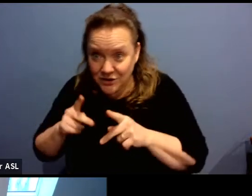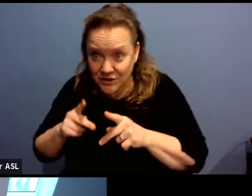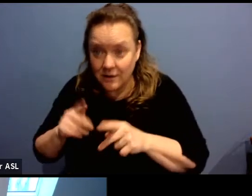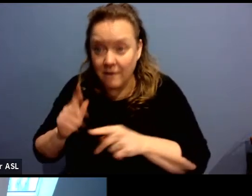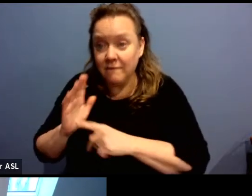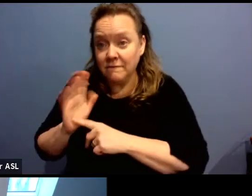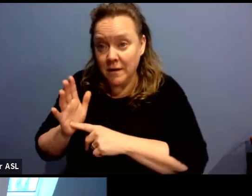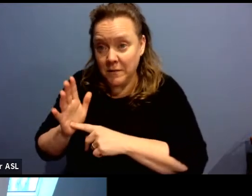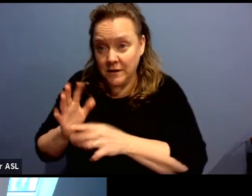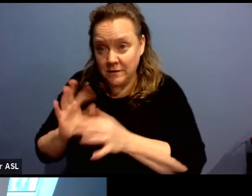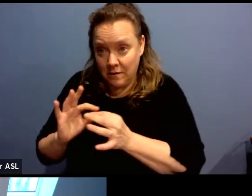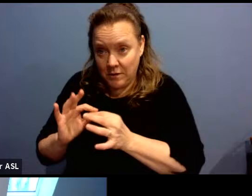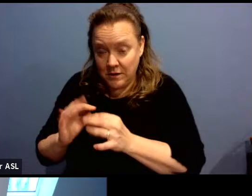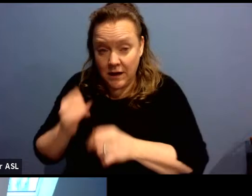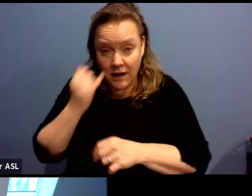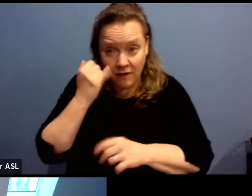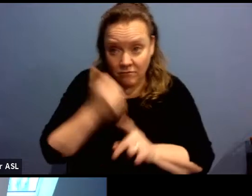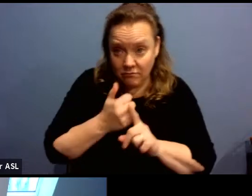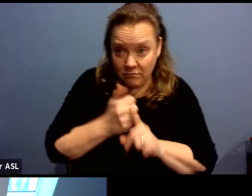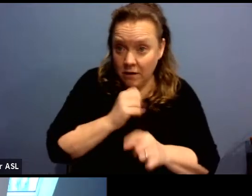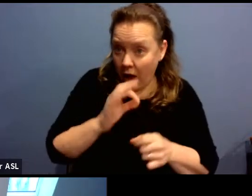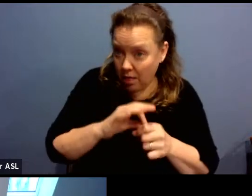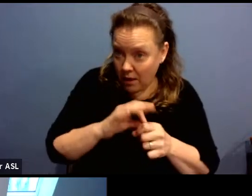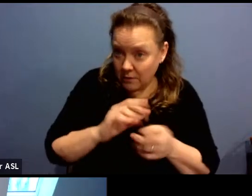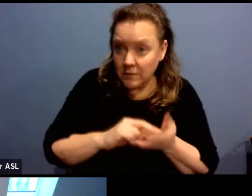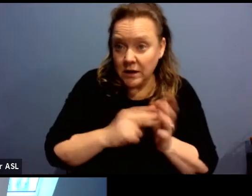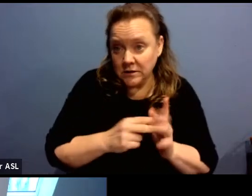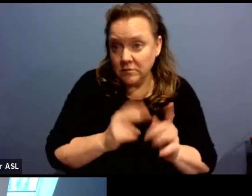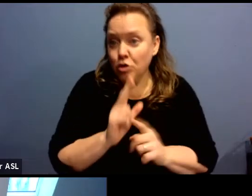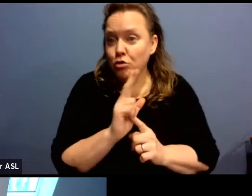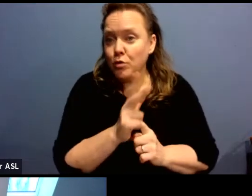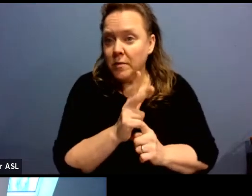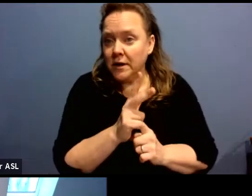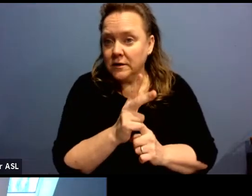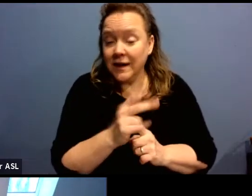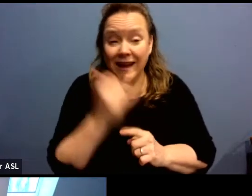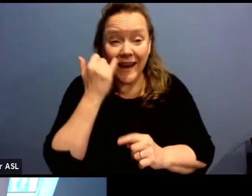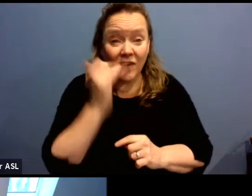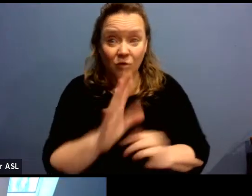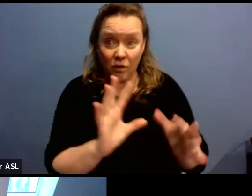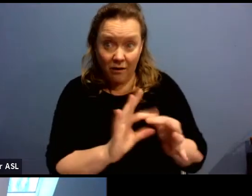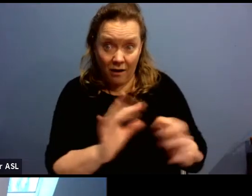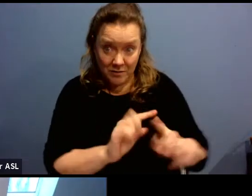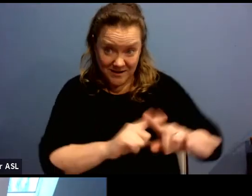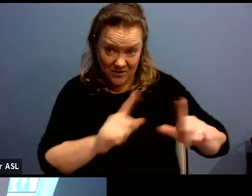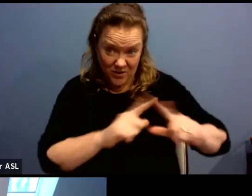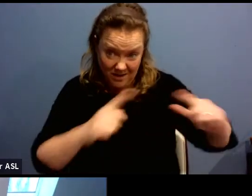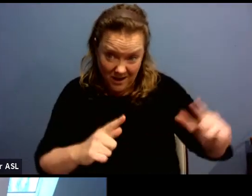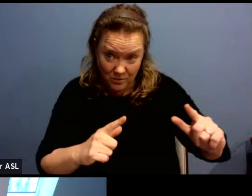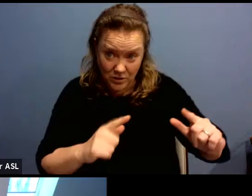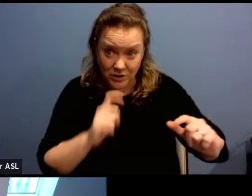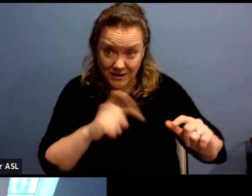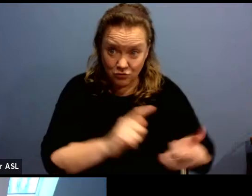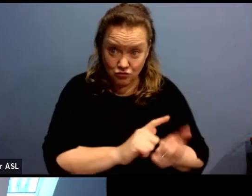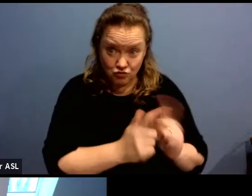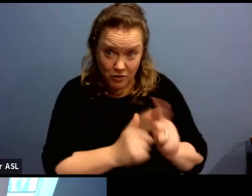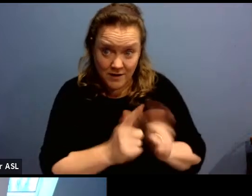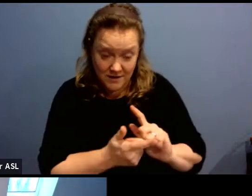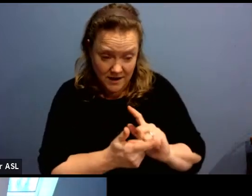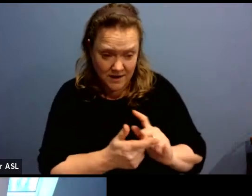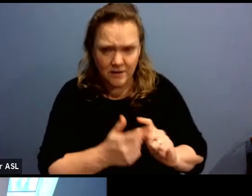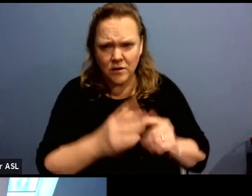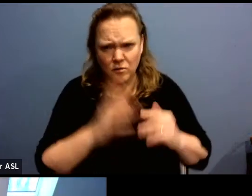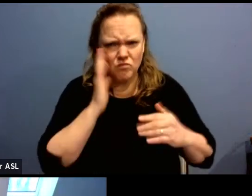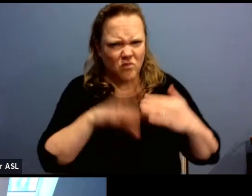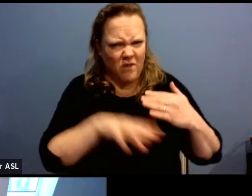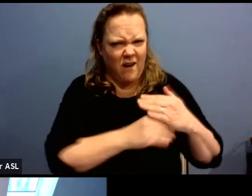each. Extra time will be given for translation if needed. We ask that you stay within your